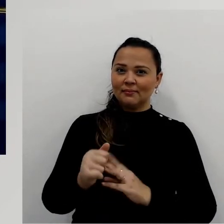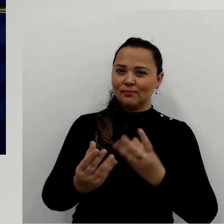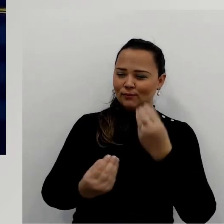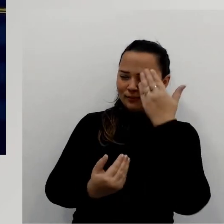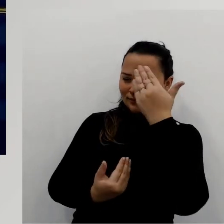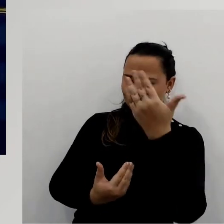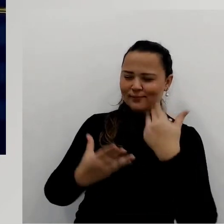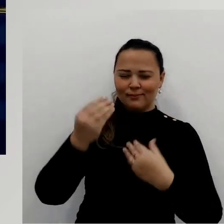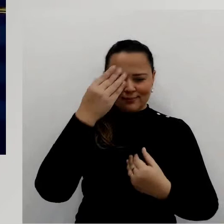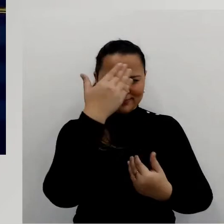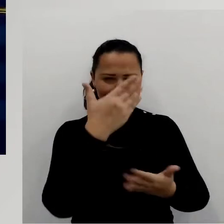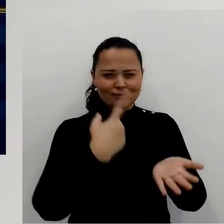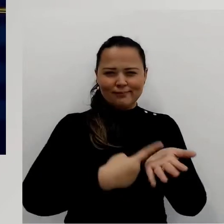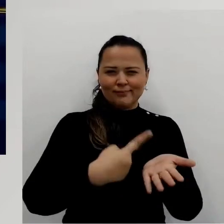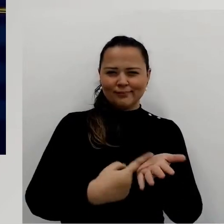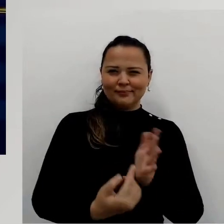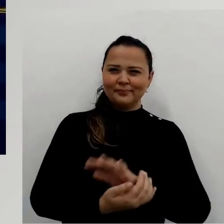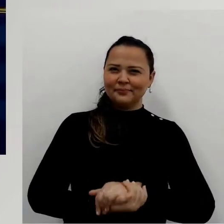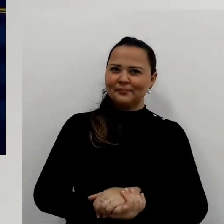everybody.